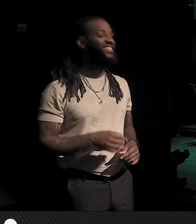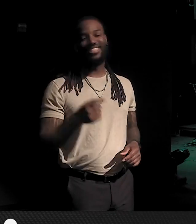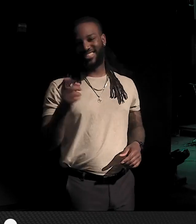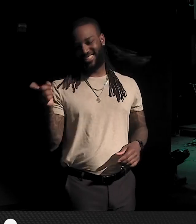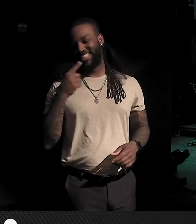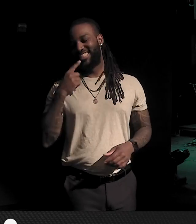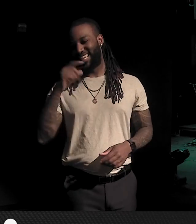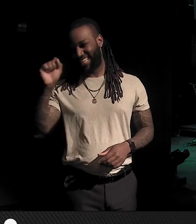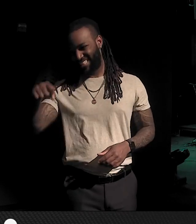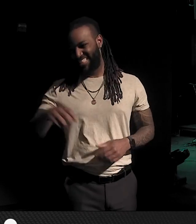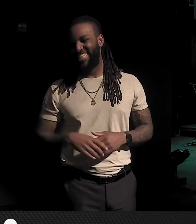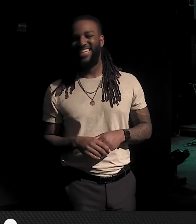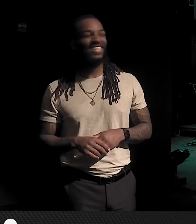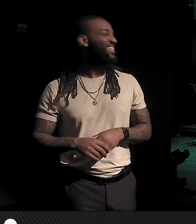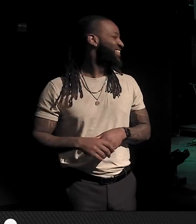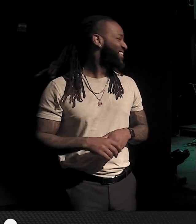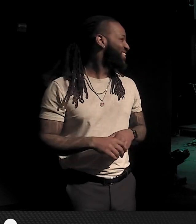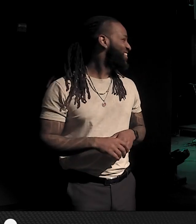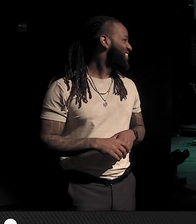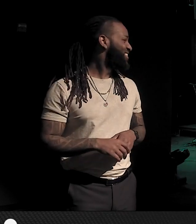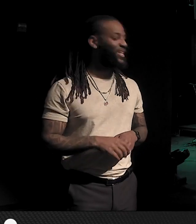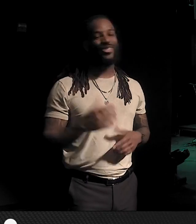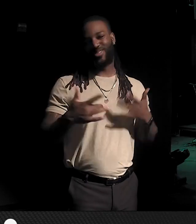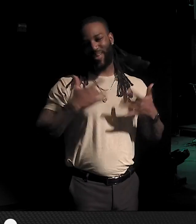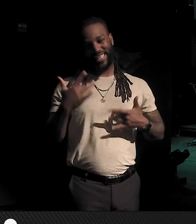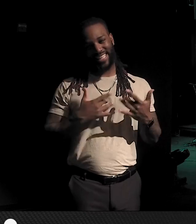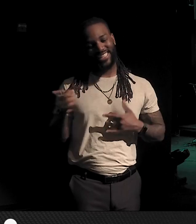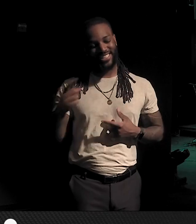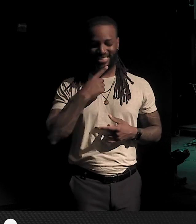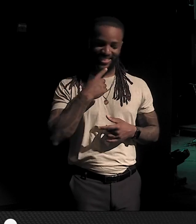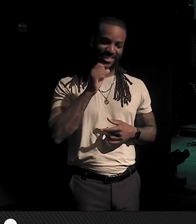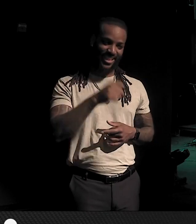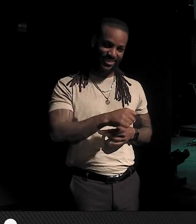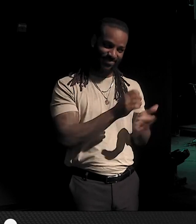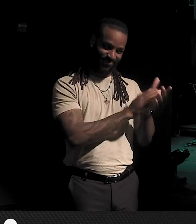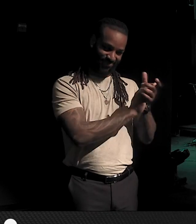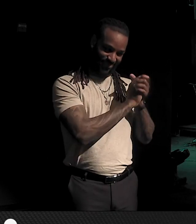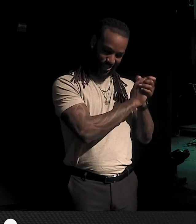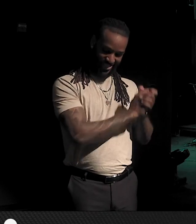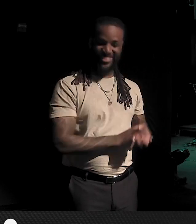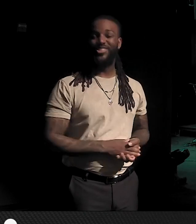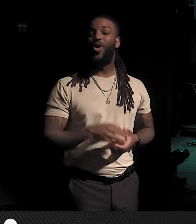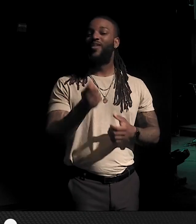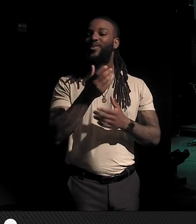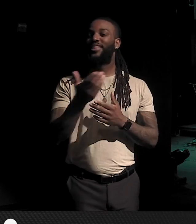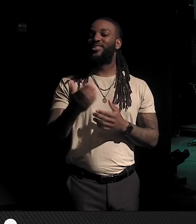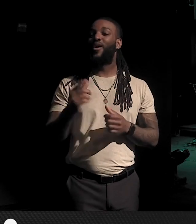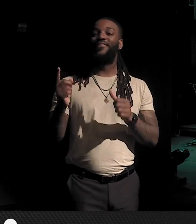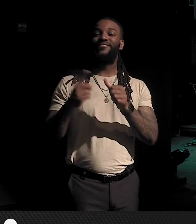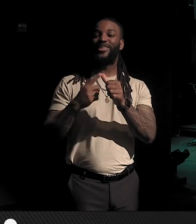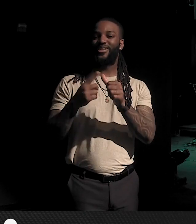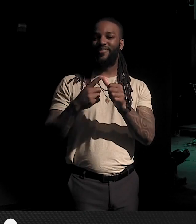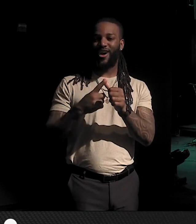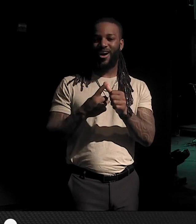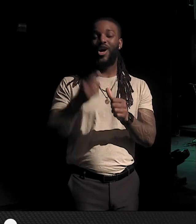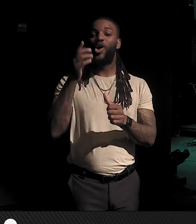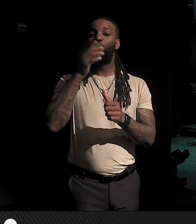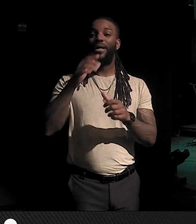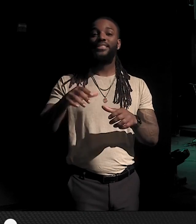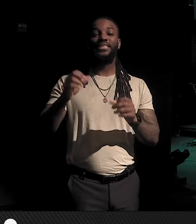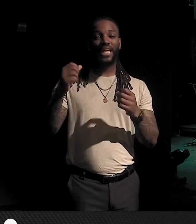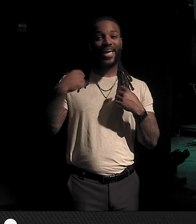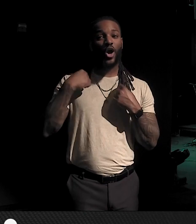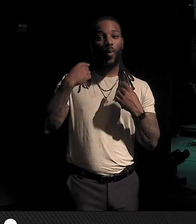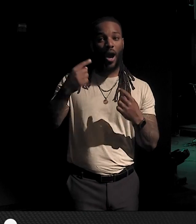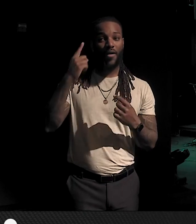yes. Okay, so you're so excited she's finally said yes. So you do a couple of things. First of all, it's going to take you a while